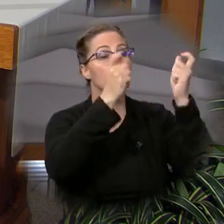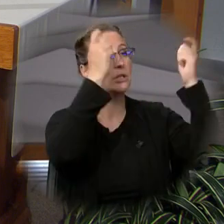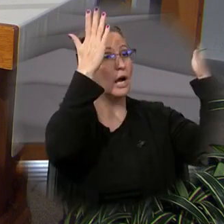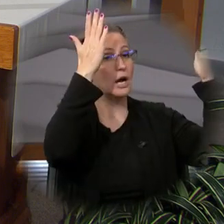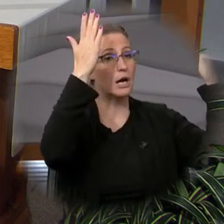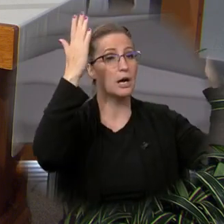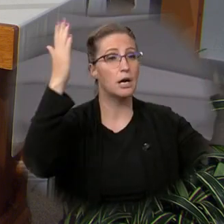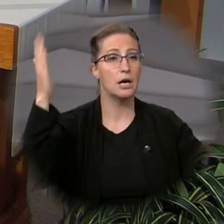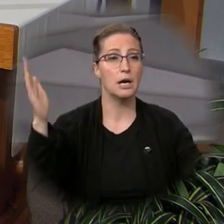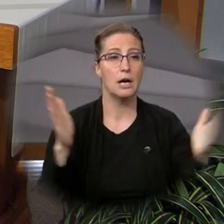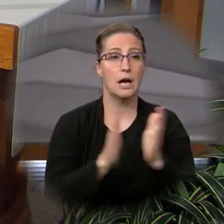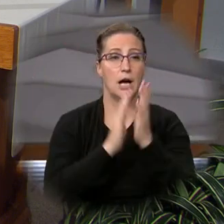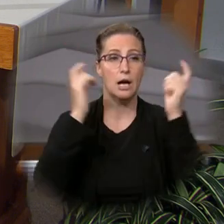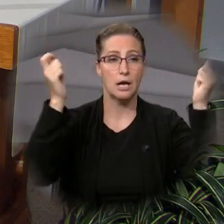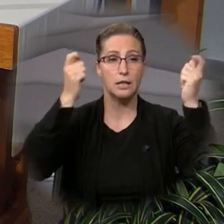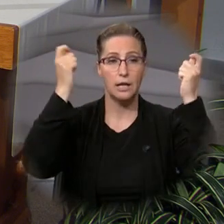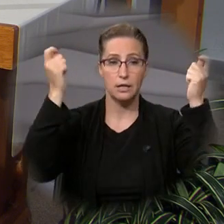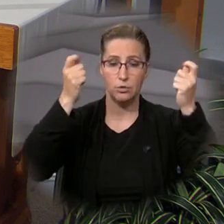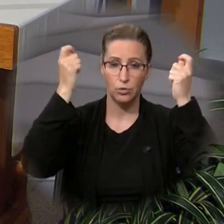Alleluia.